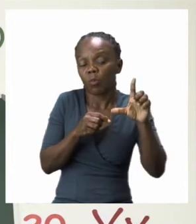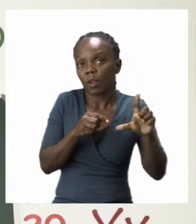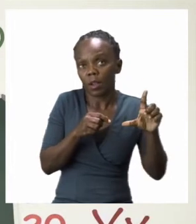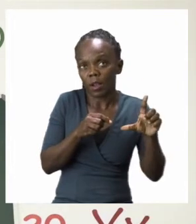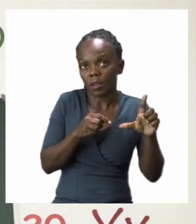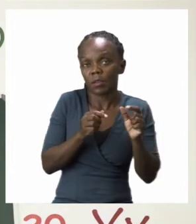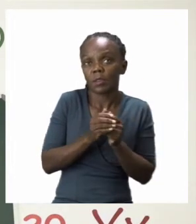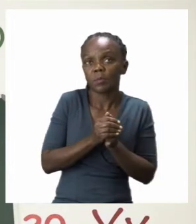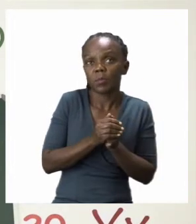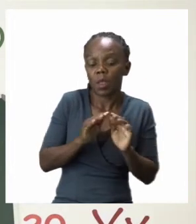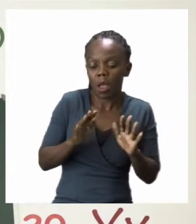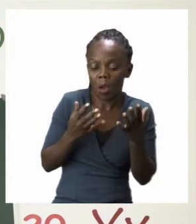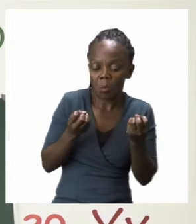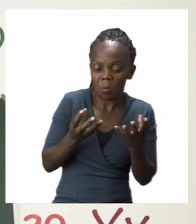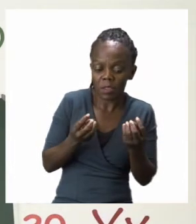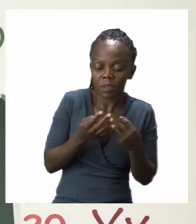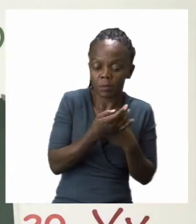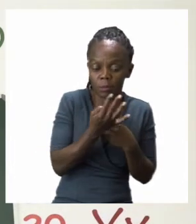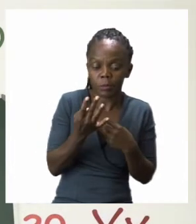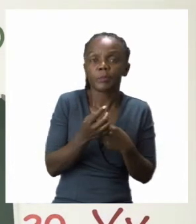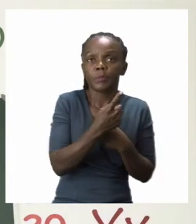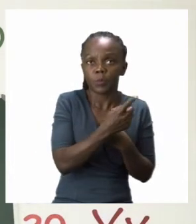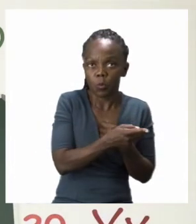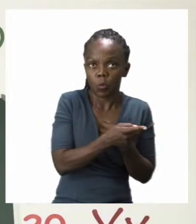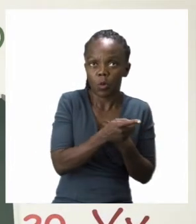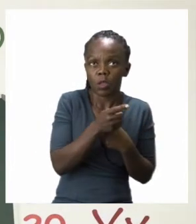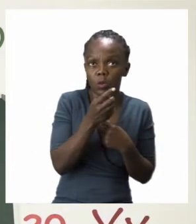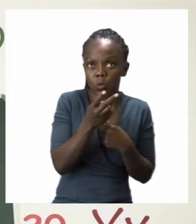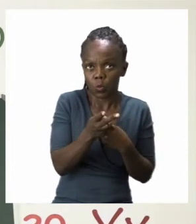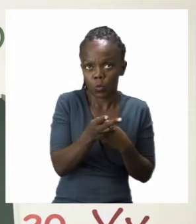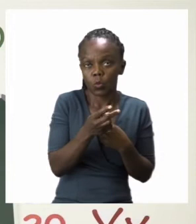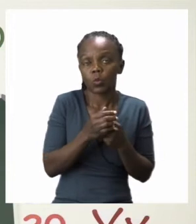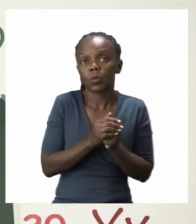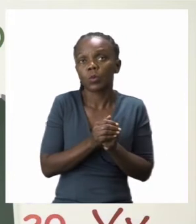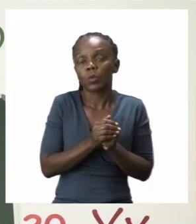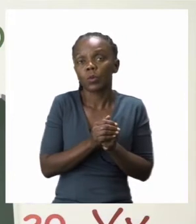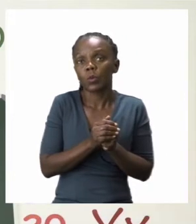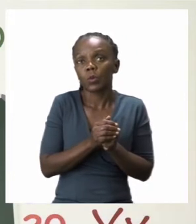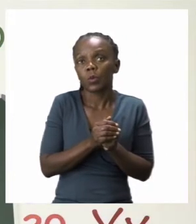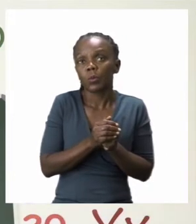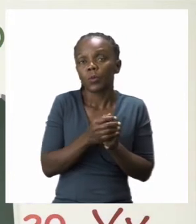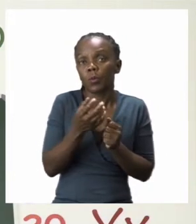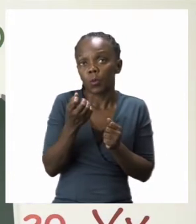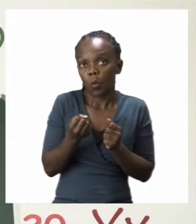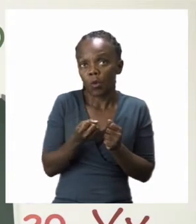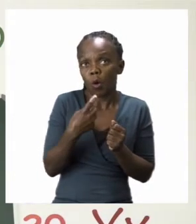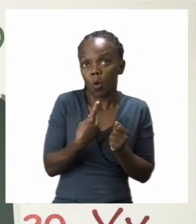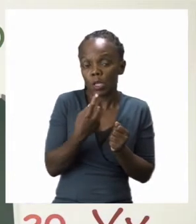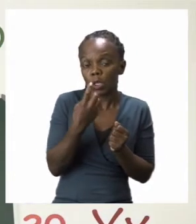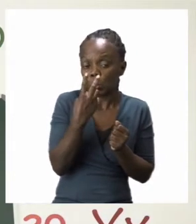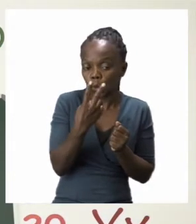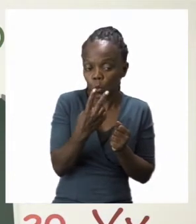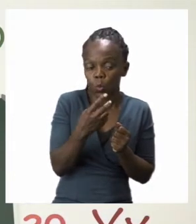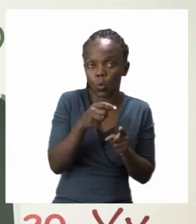side. 1, 2. We have 2 bananas. Now let's